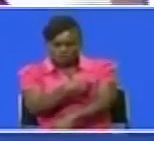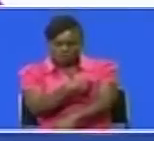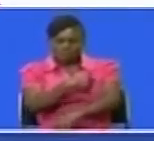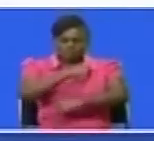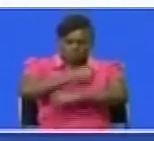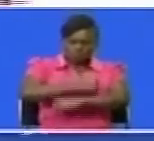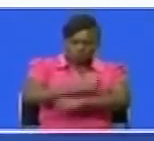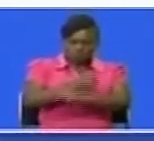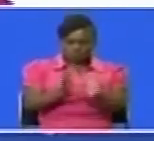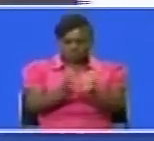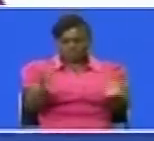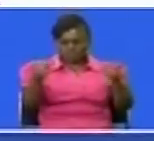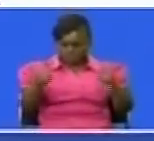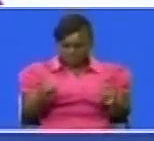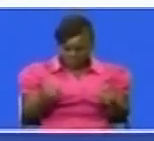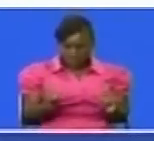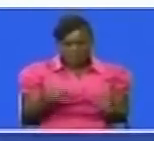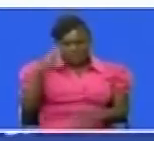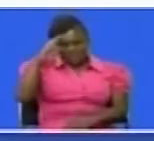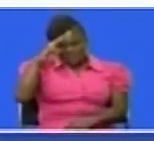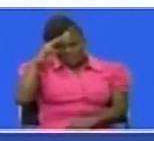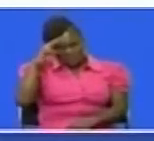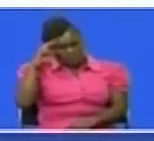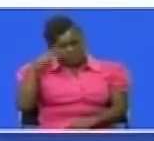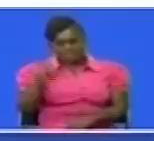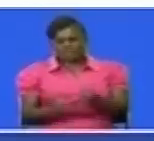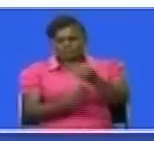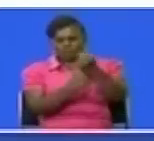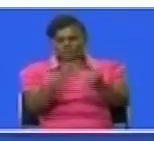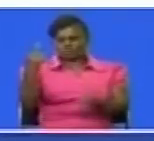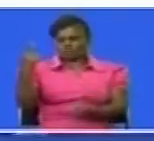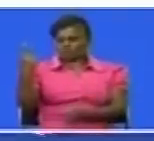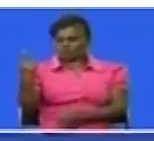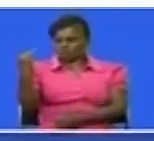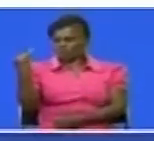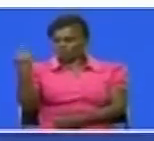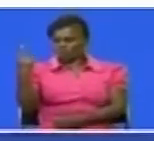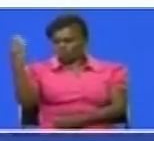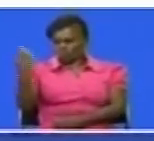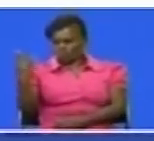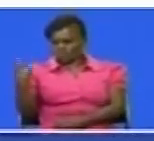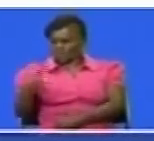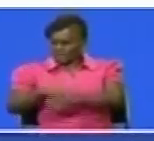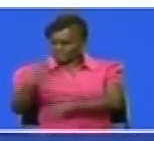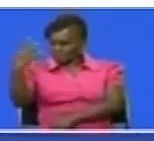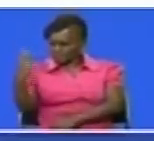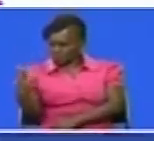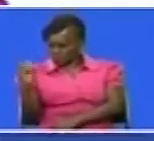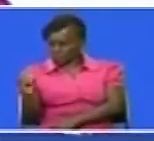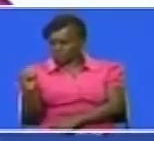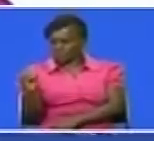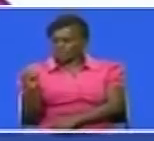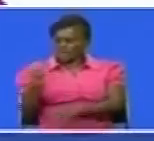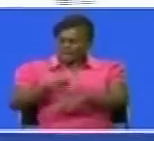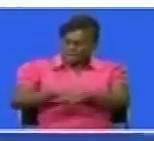just generally try and do. And that is what the reason why we also brought the quota system in schools, so that a person who gets 320 in Northeastern and a person who